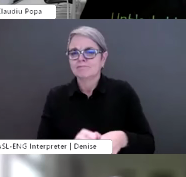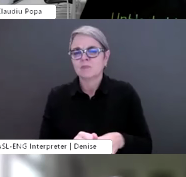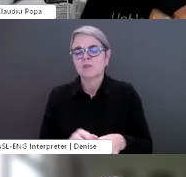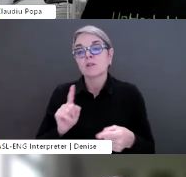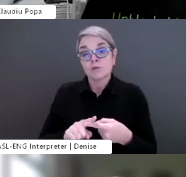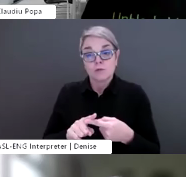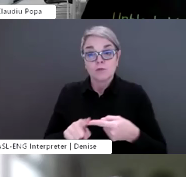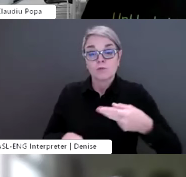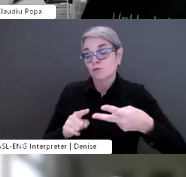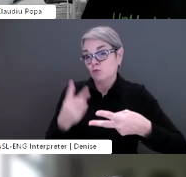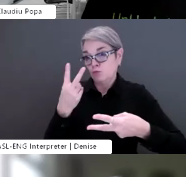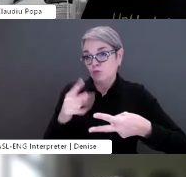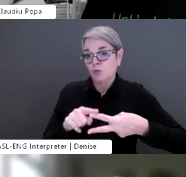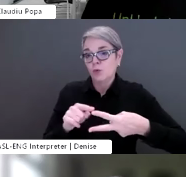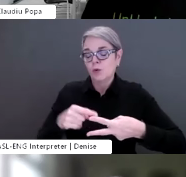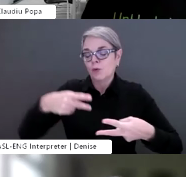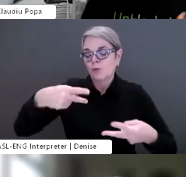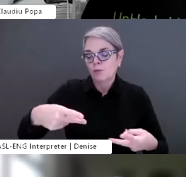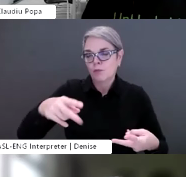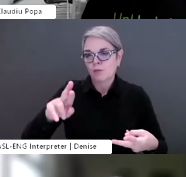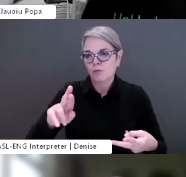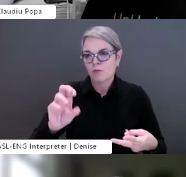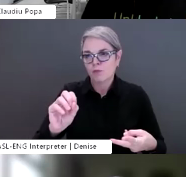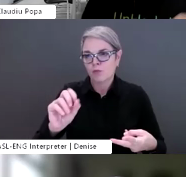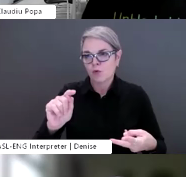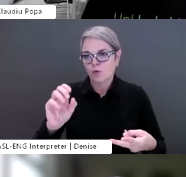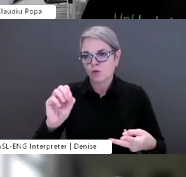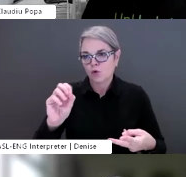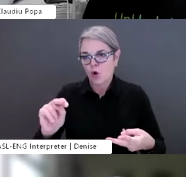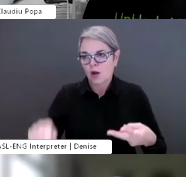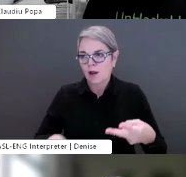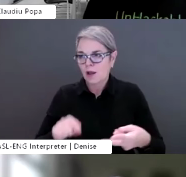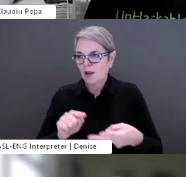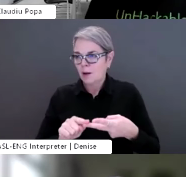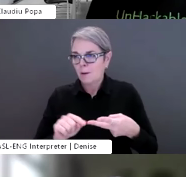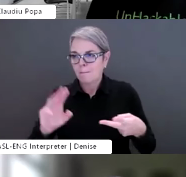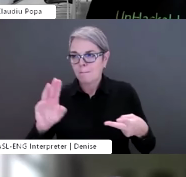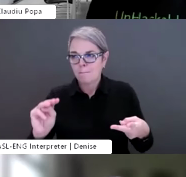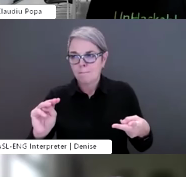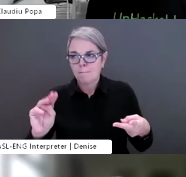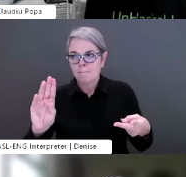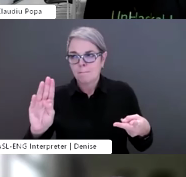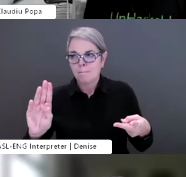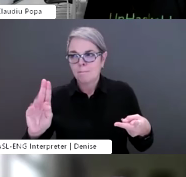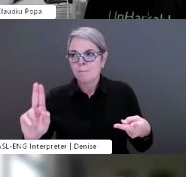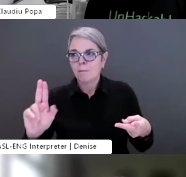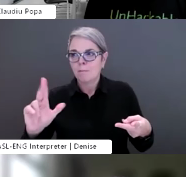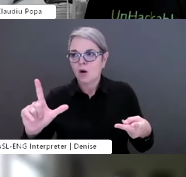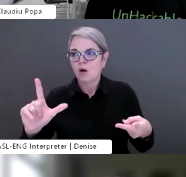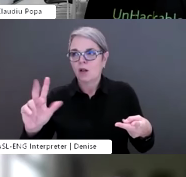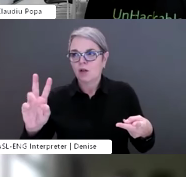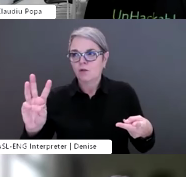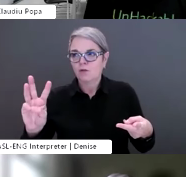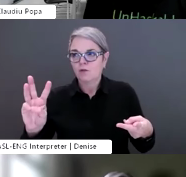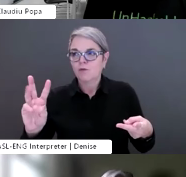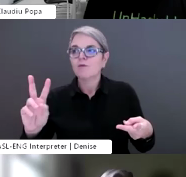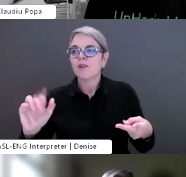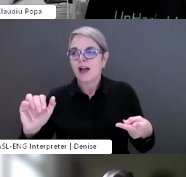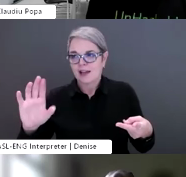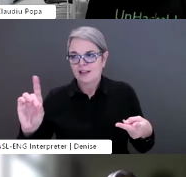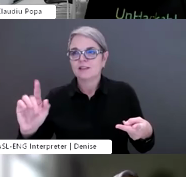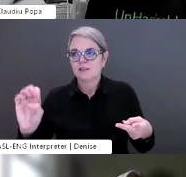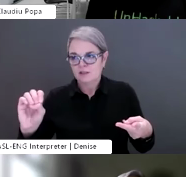VPN and Mullvad VPN. Anything else, you're going to have to assume the risk, and they might